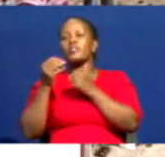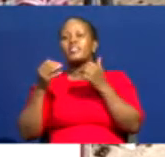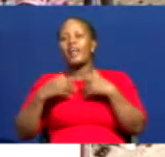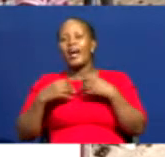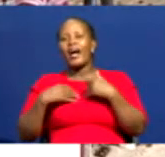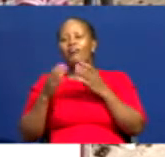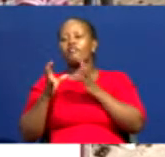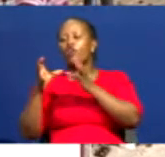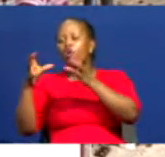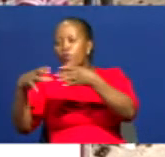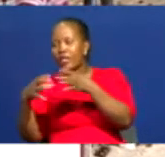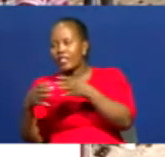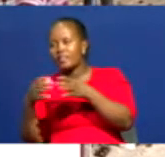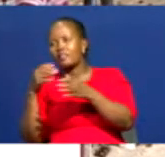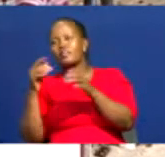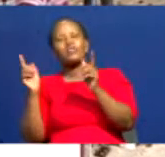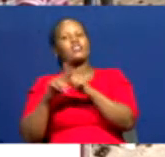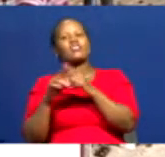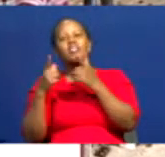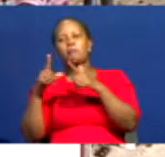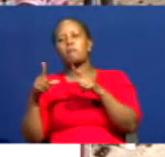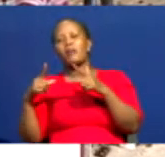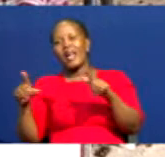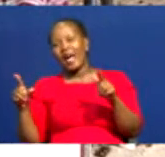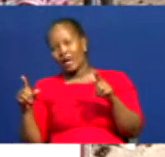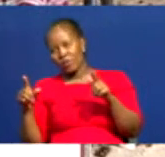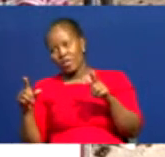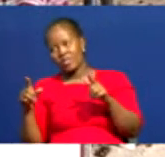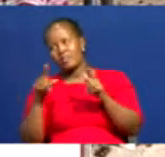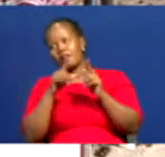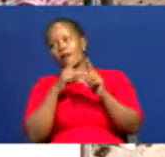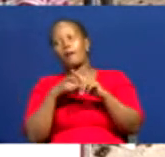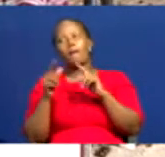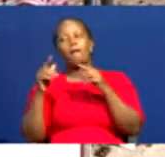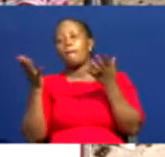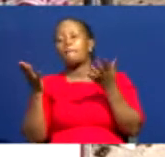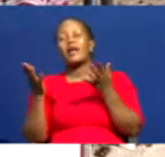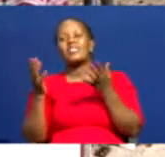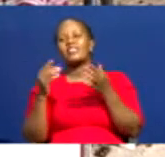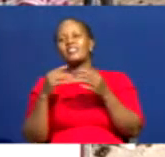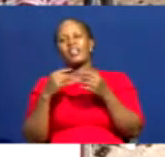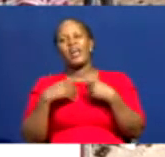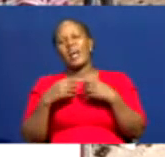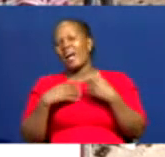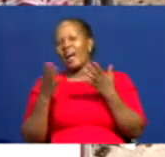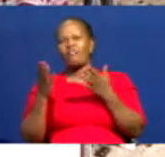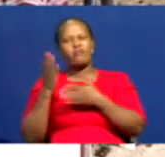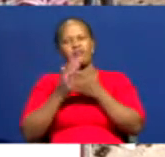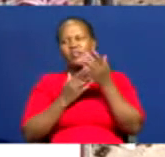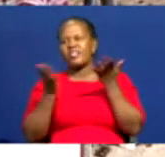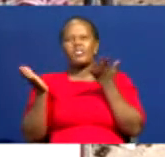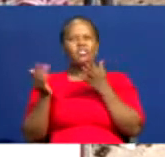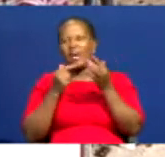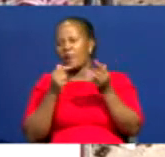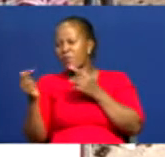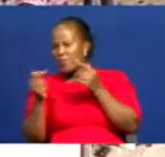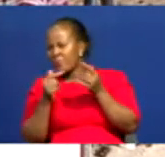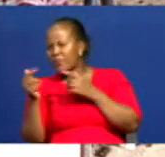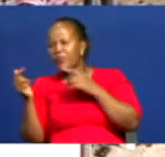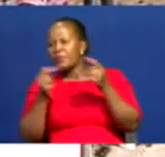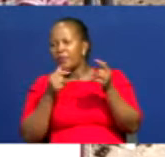speak the same language, but they seem to be having some wrangles,